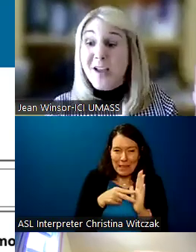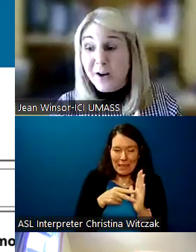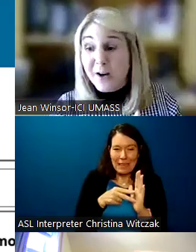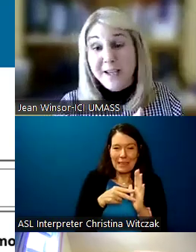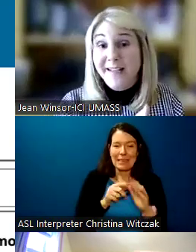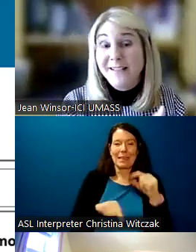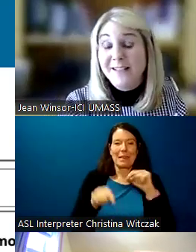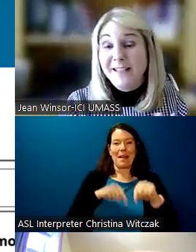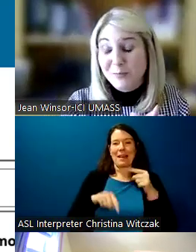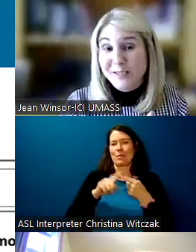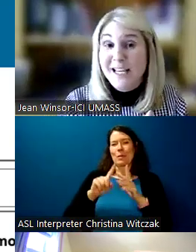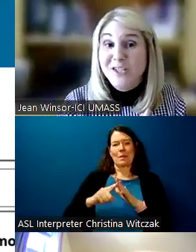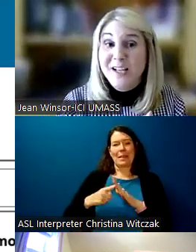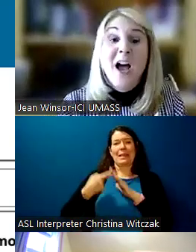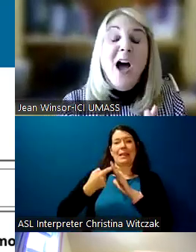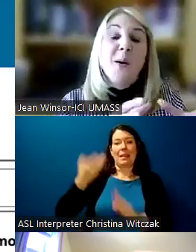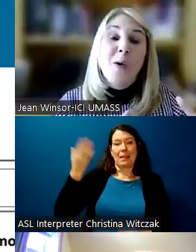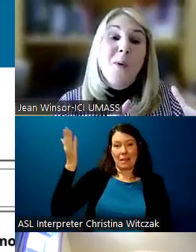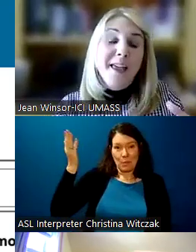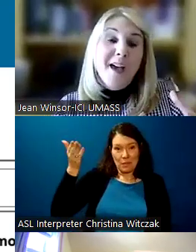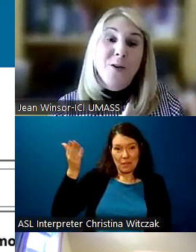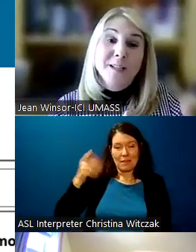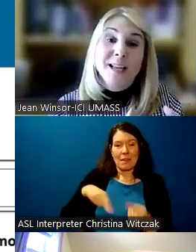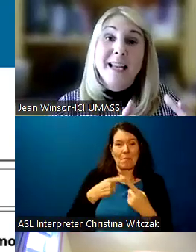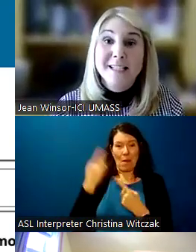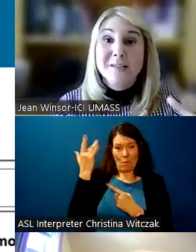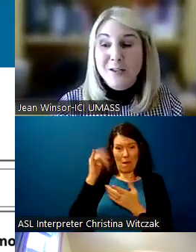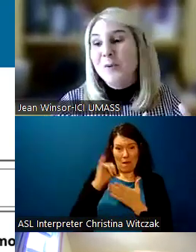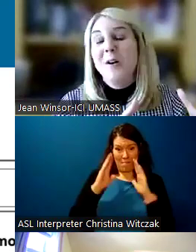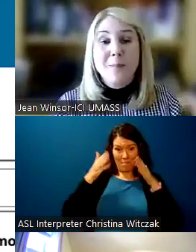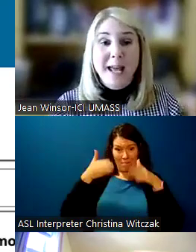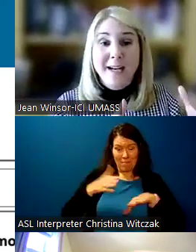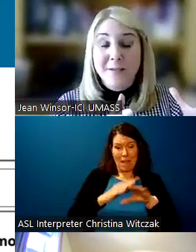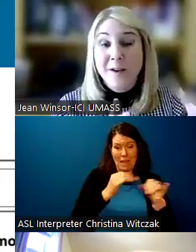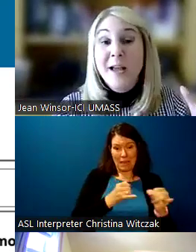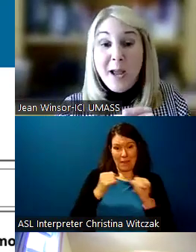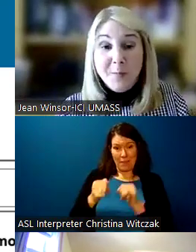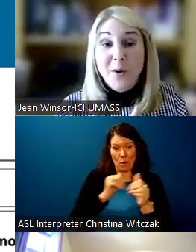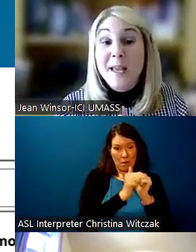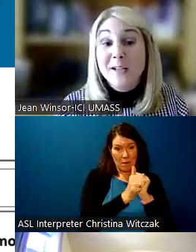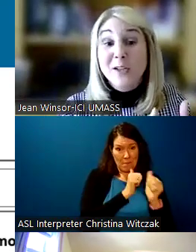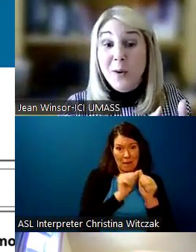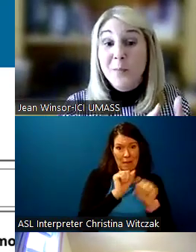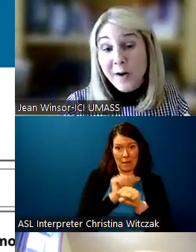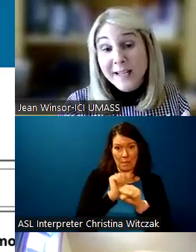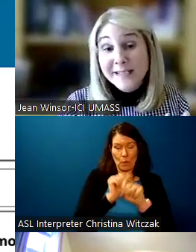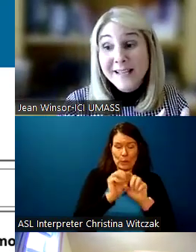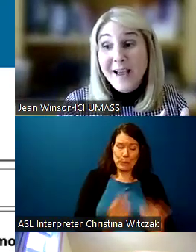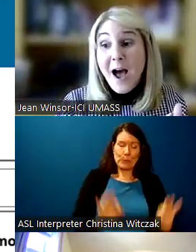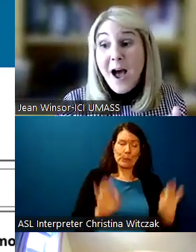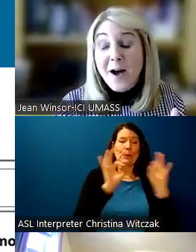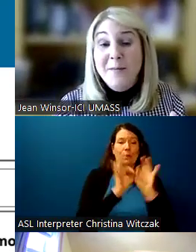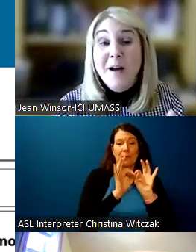to the very beginning of this presentation about why that focus on individual competitive employment is so